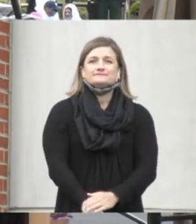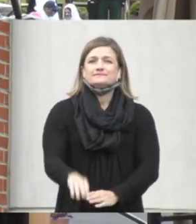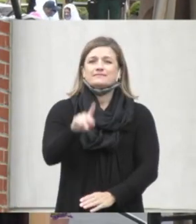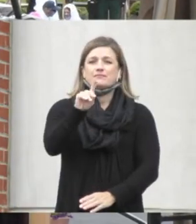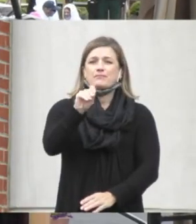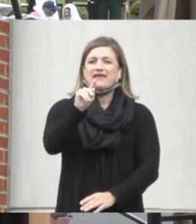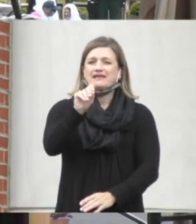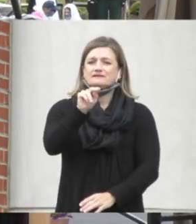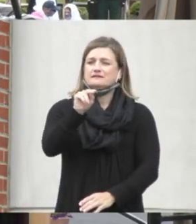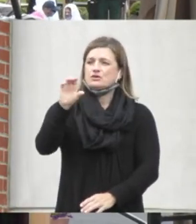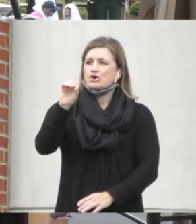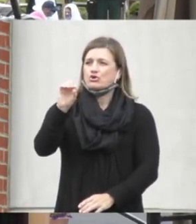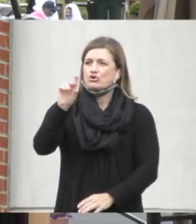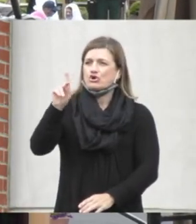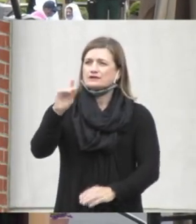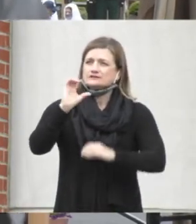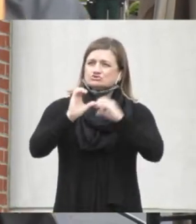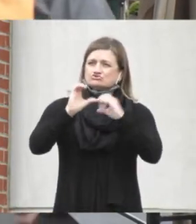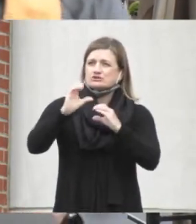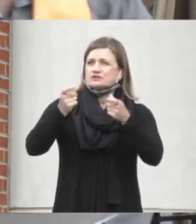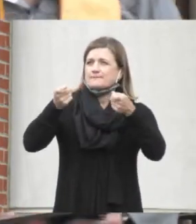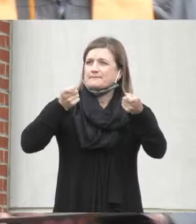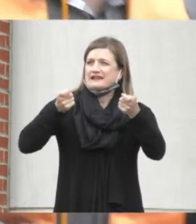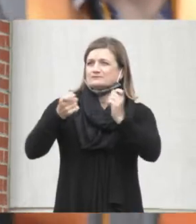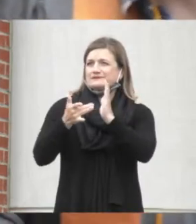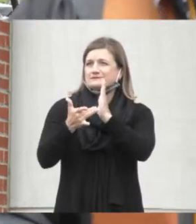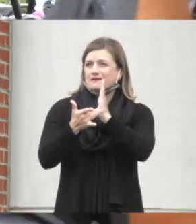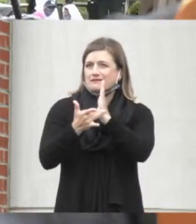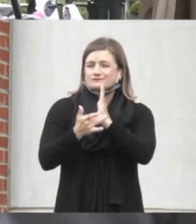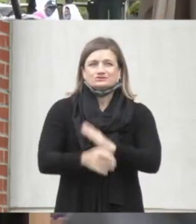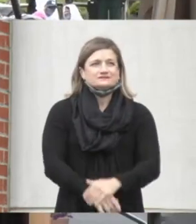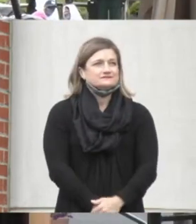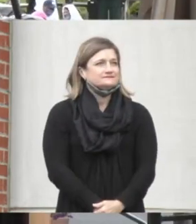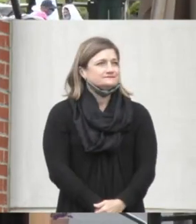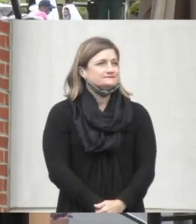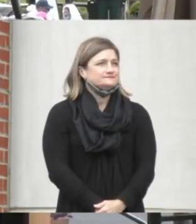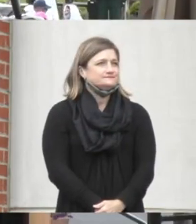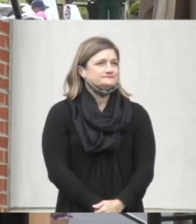Peyton Cook, Construction Management Technology.